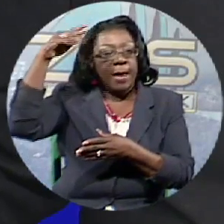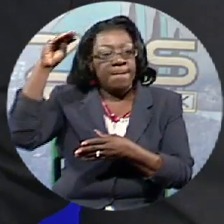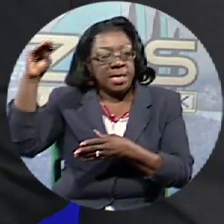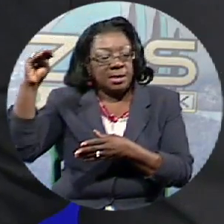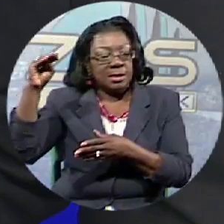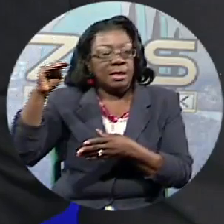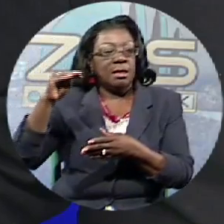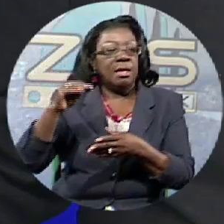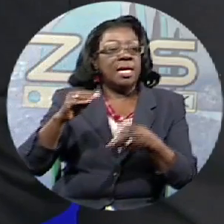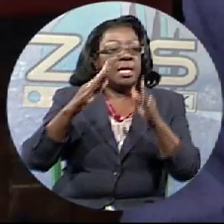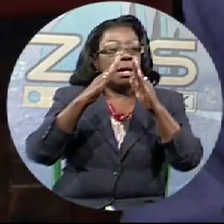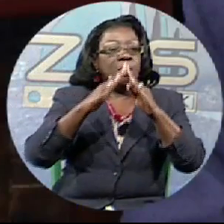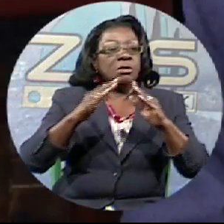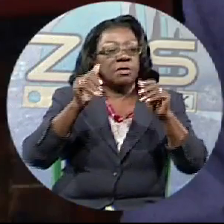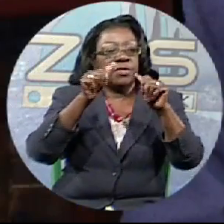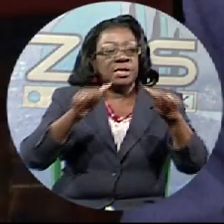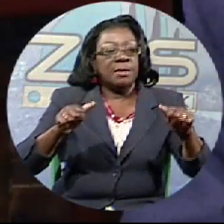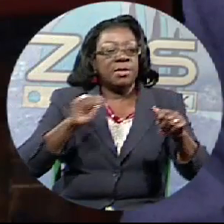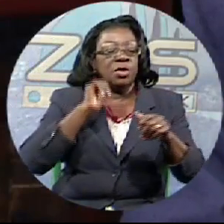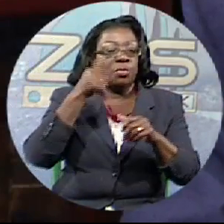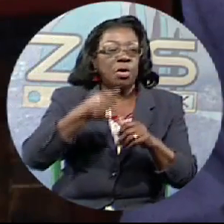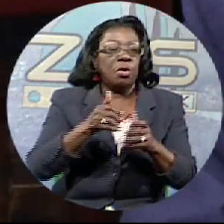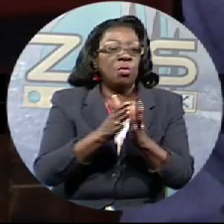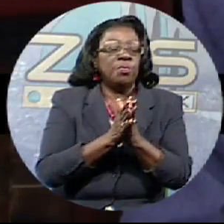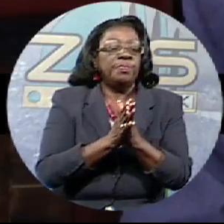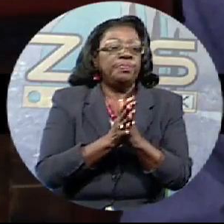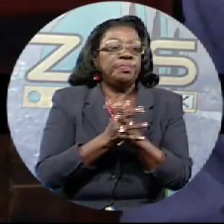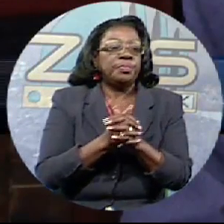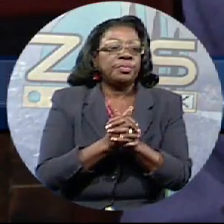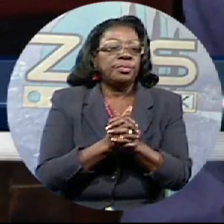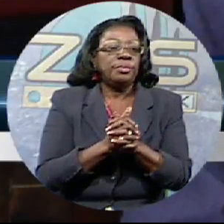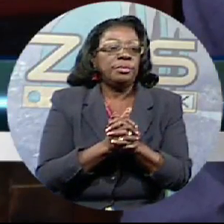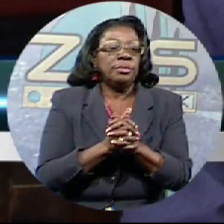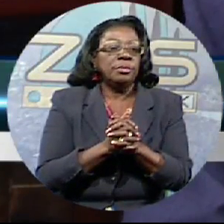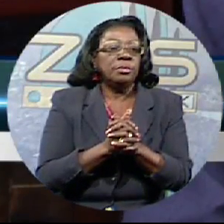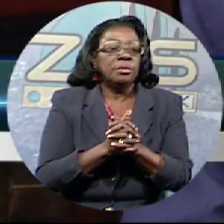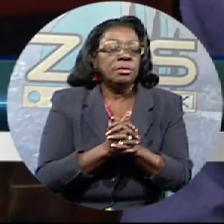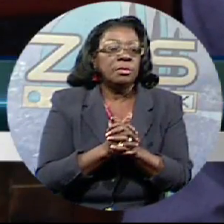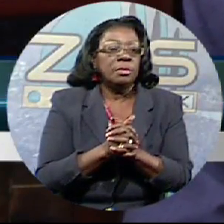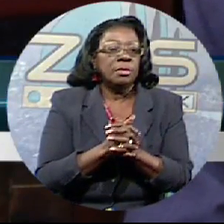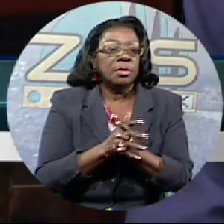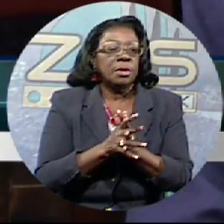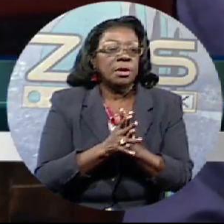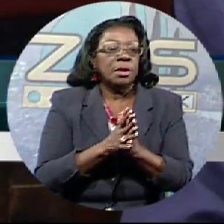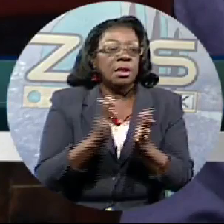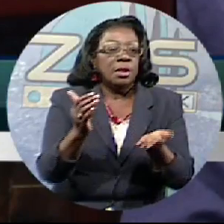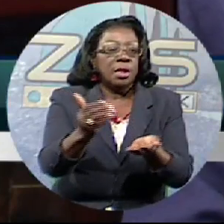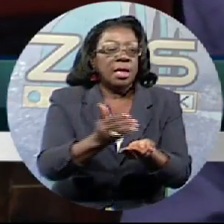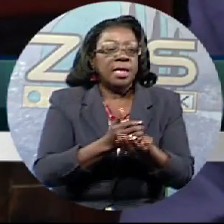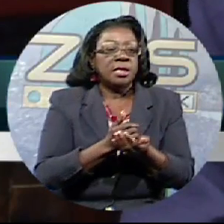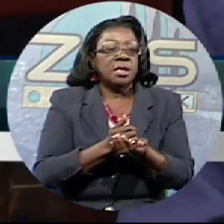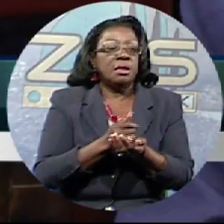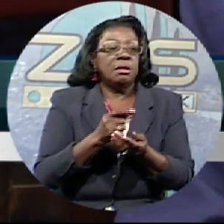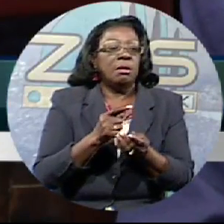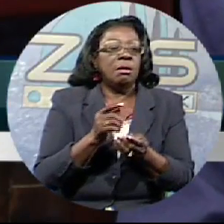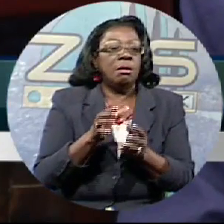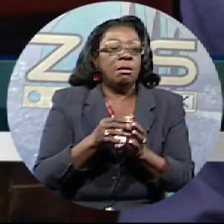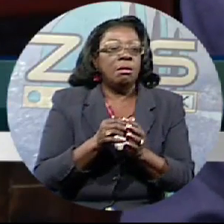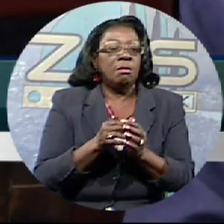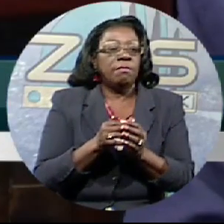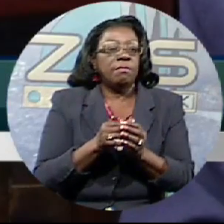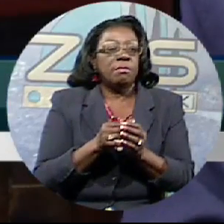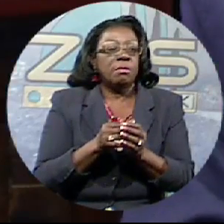Parliament tomorrow. We had projected a collection of a total of $300 million over a full year, which